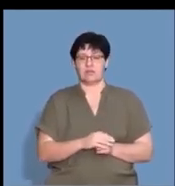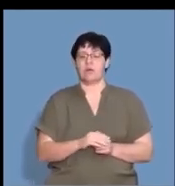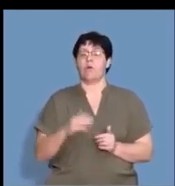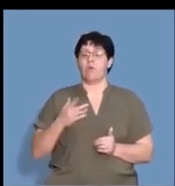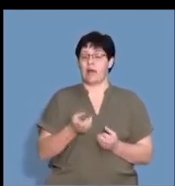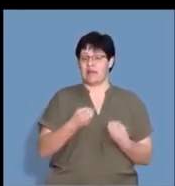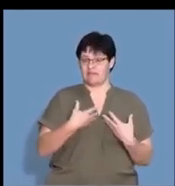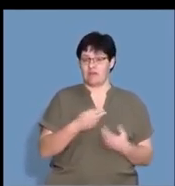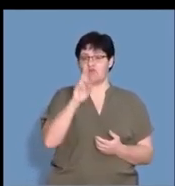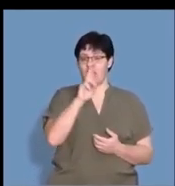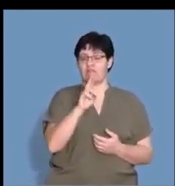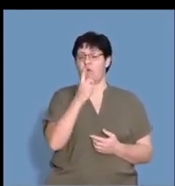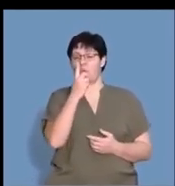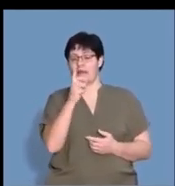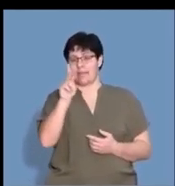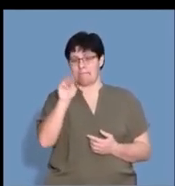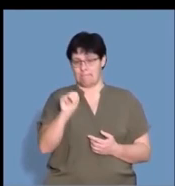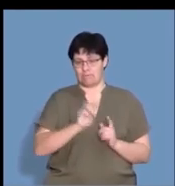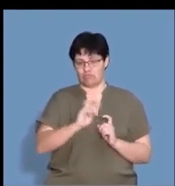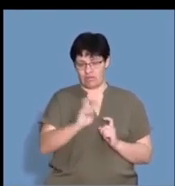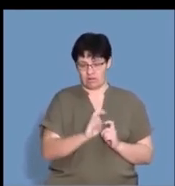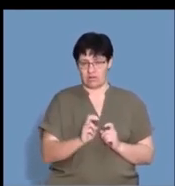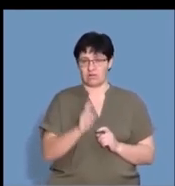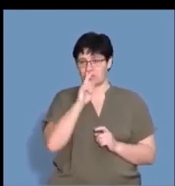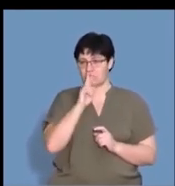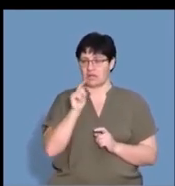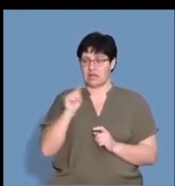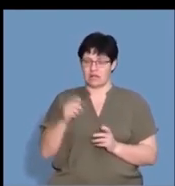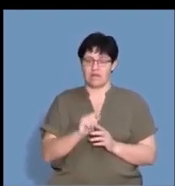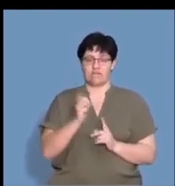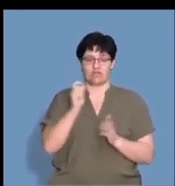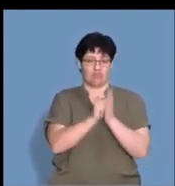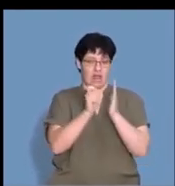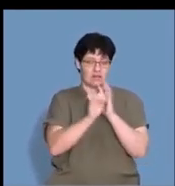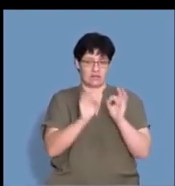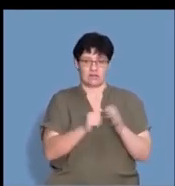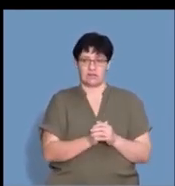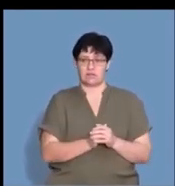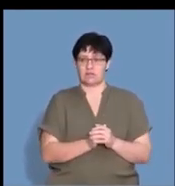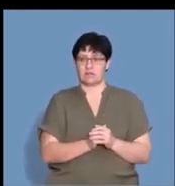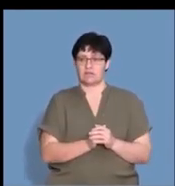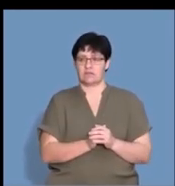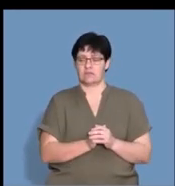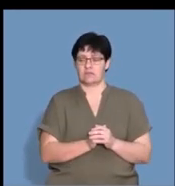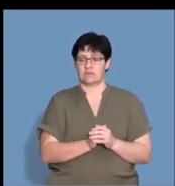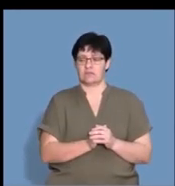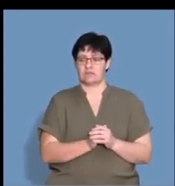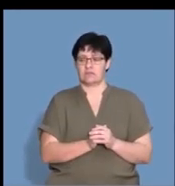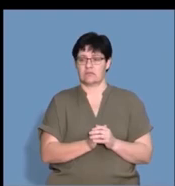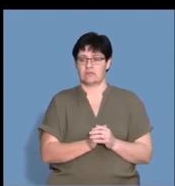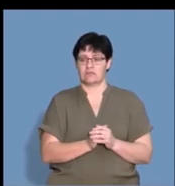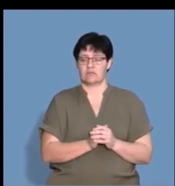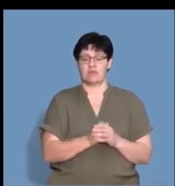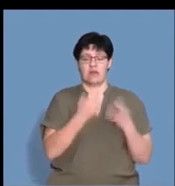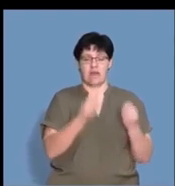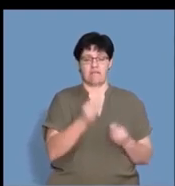give me my rand per kilometre travelled. Again, on my calculator, well, let's write it out first. Change colours. Okay,